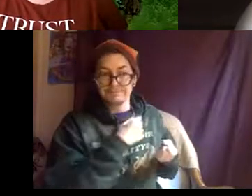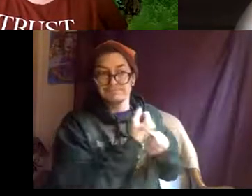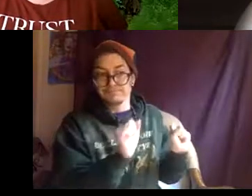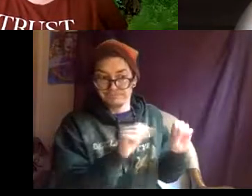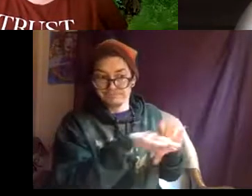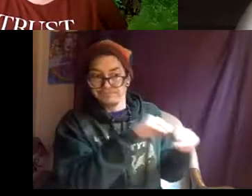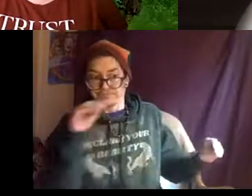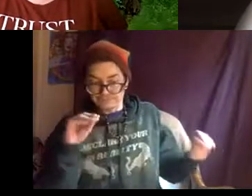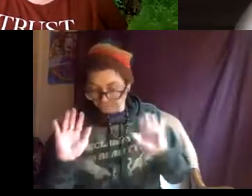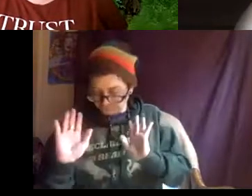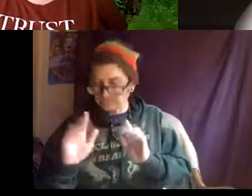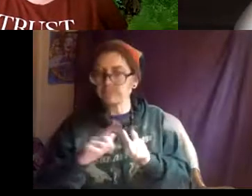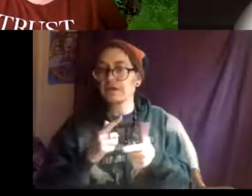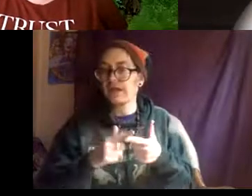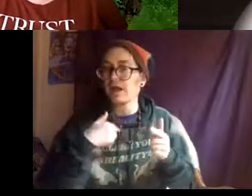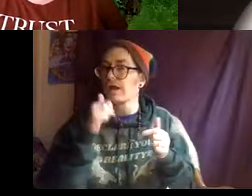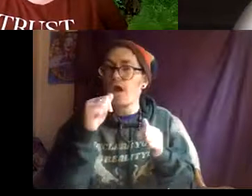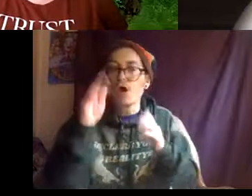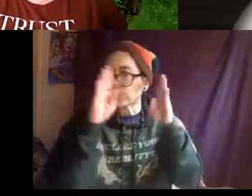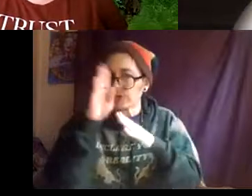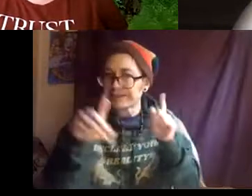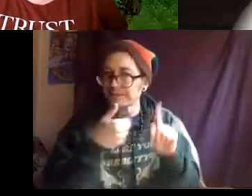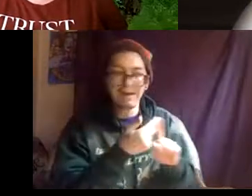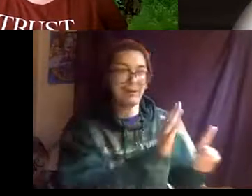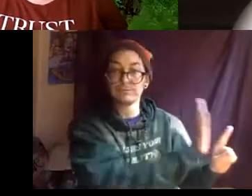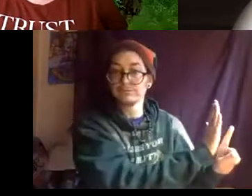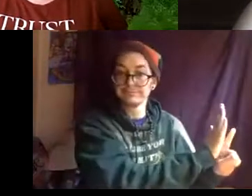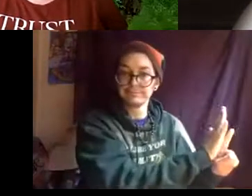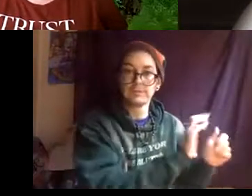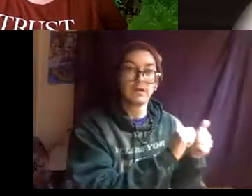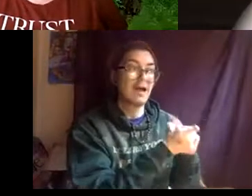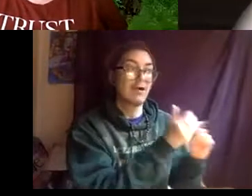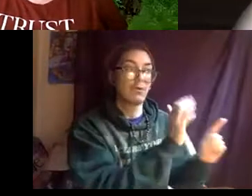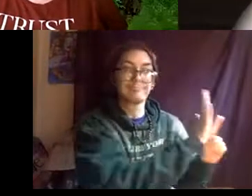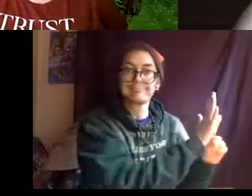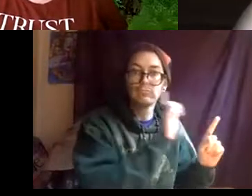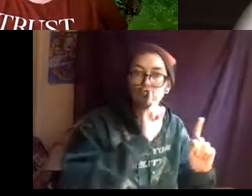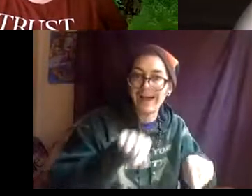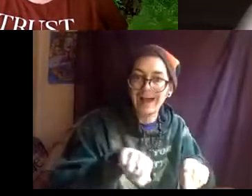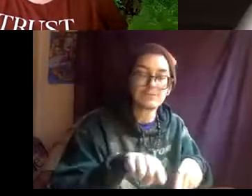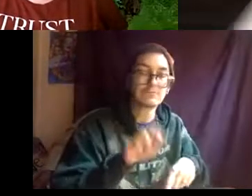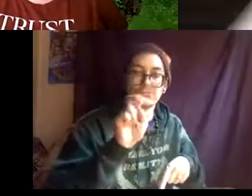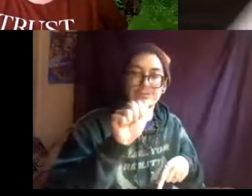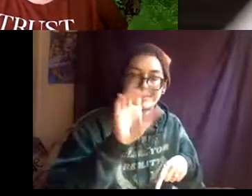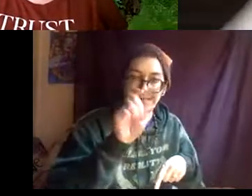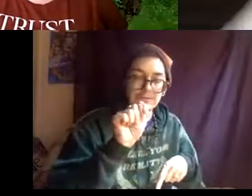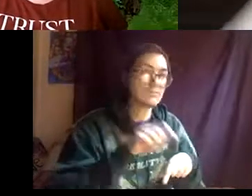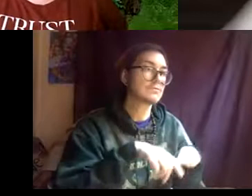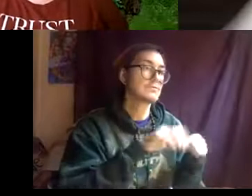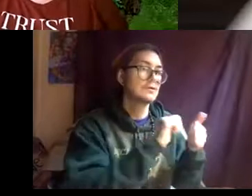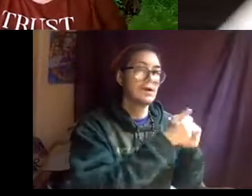And it is a bit of a shift to think of oneself first and not the other. A lot of us are conditioned to think of others and their needs before our